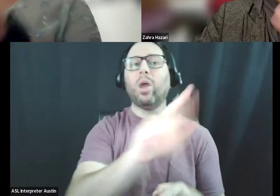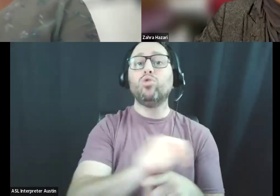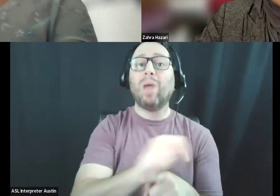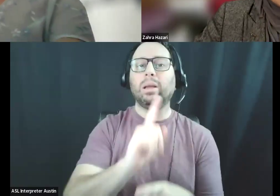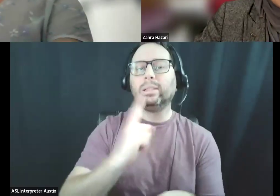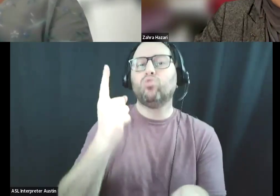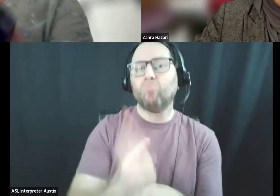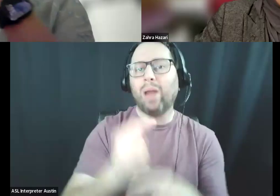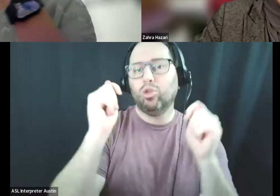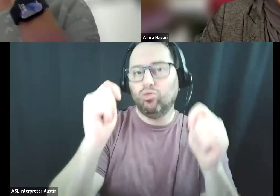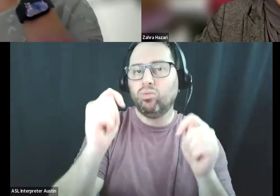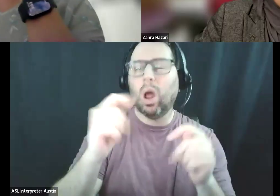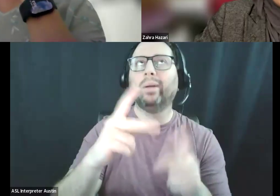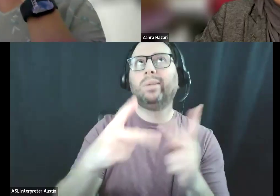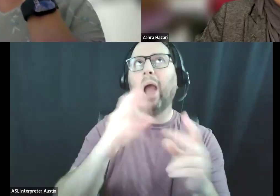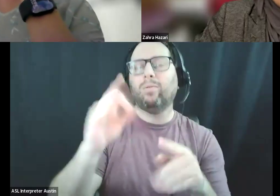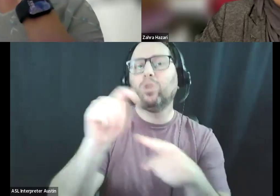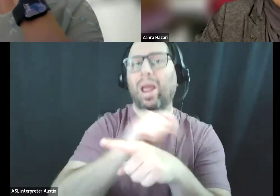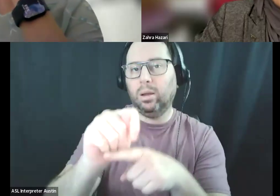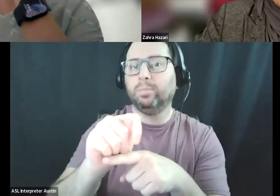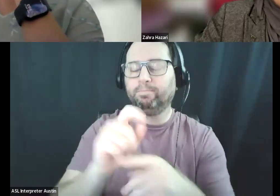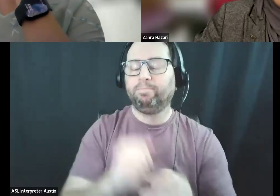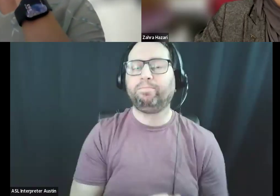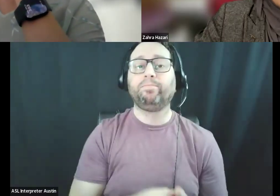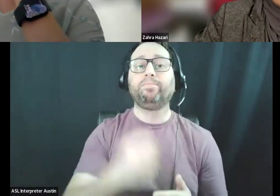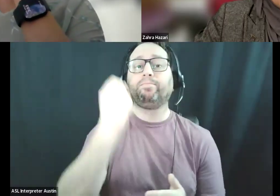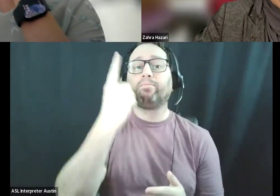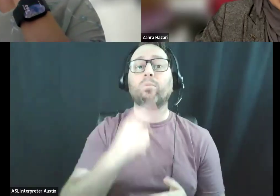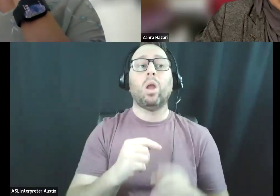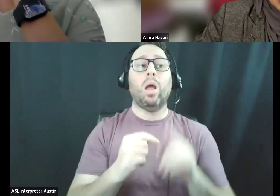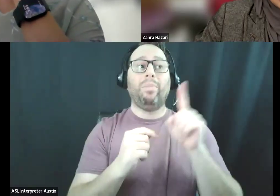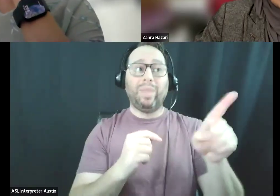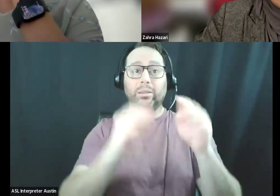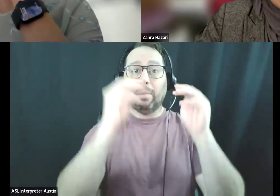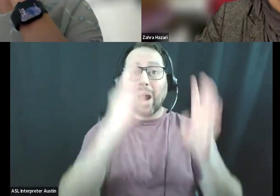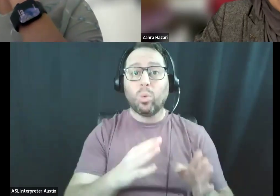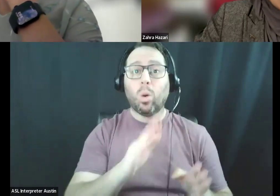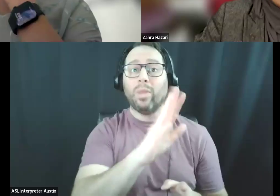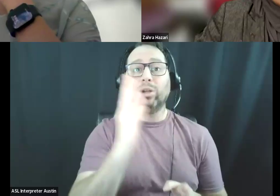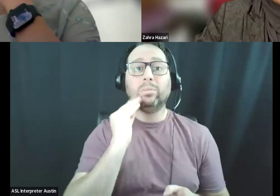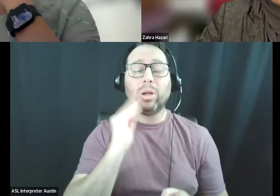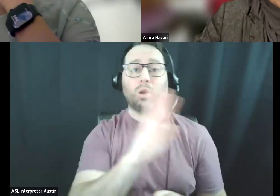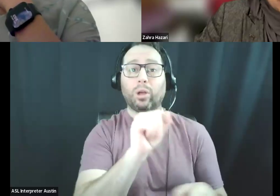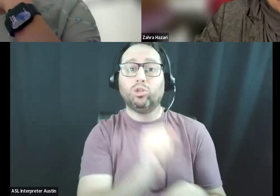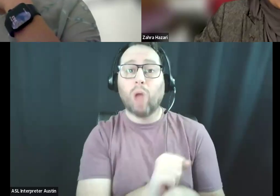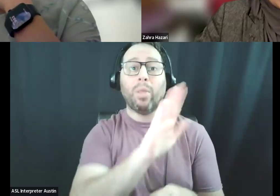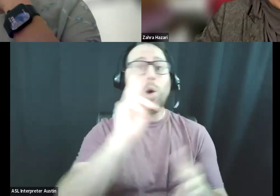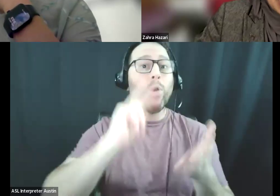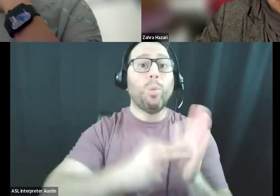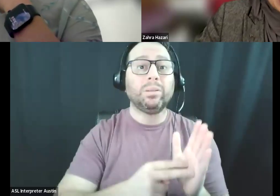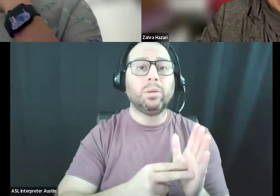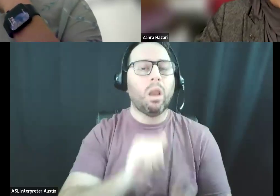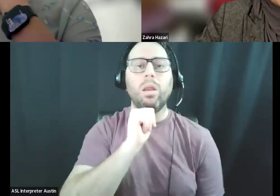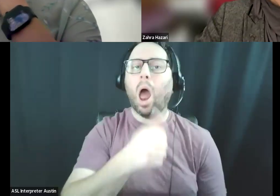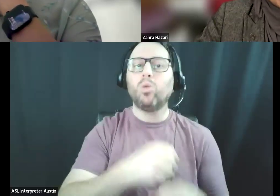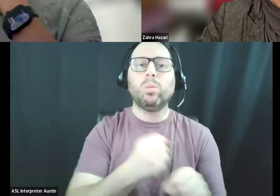there to make this person feel like they have deficits. You are there to help support